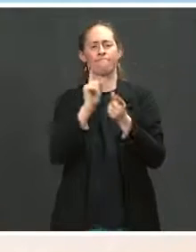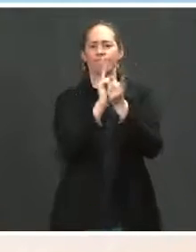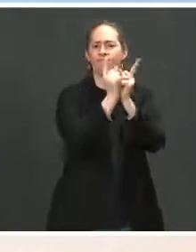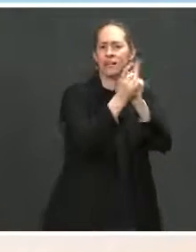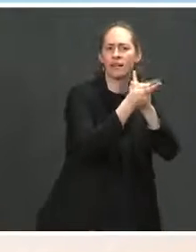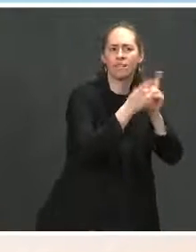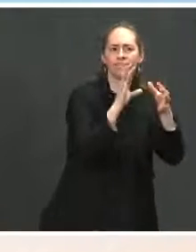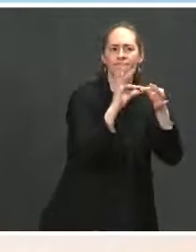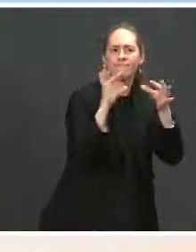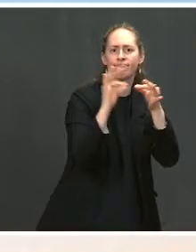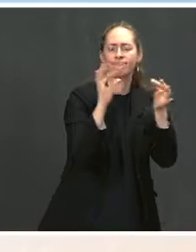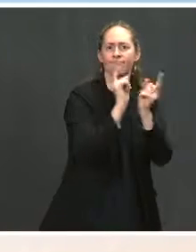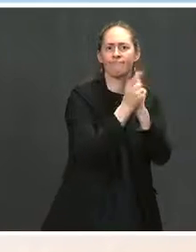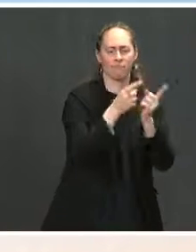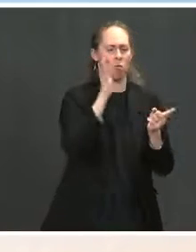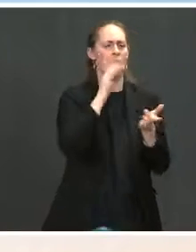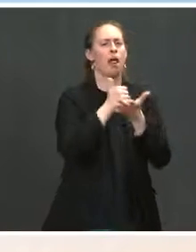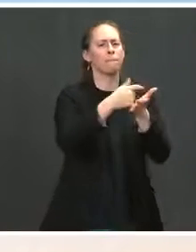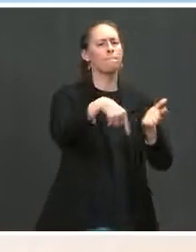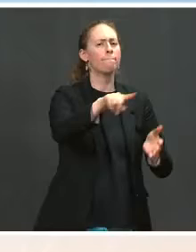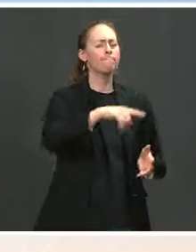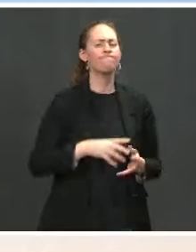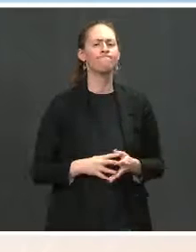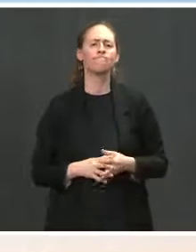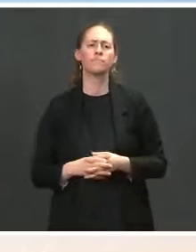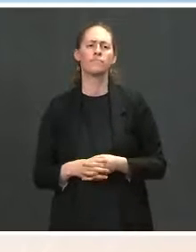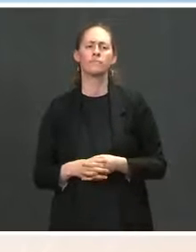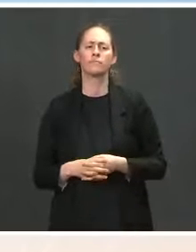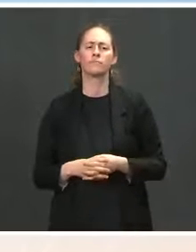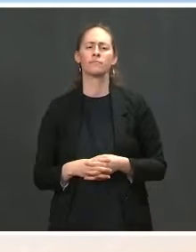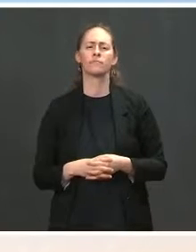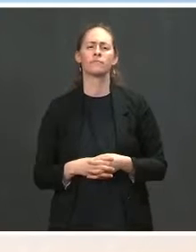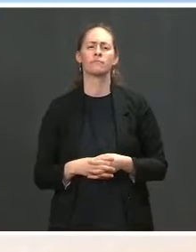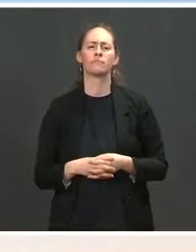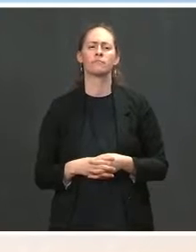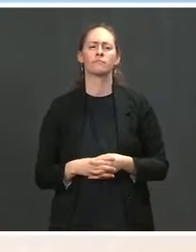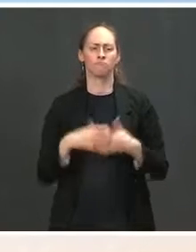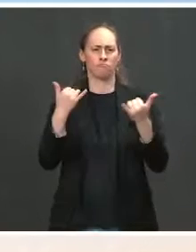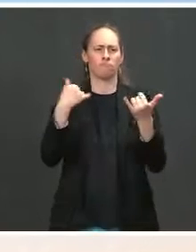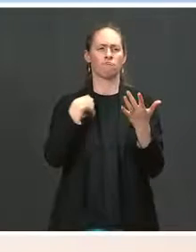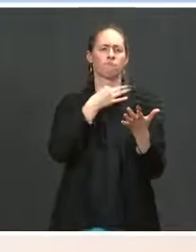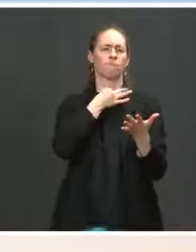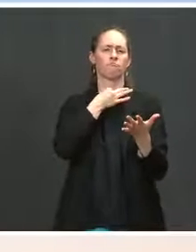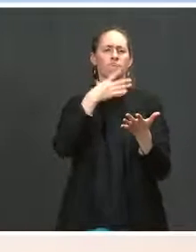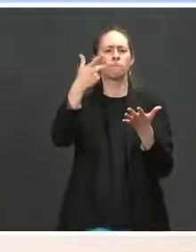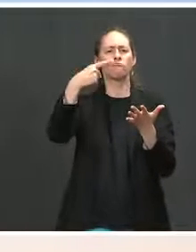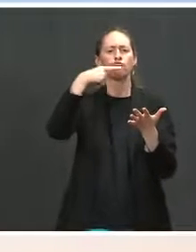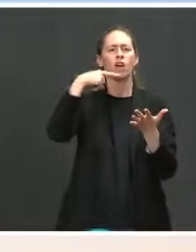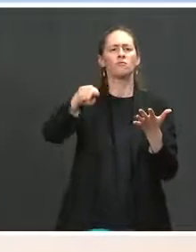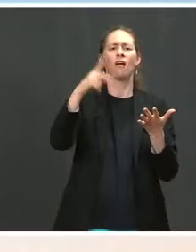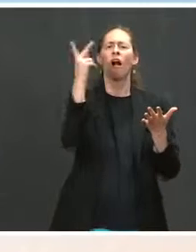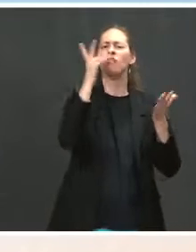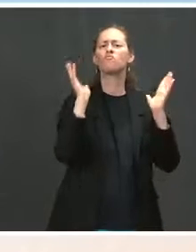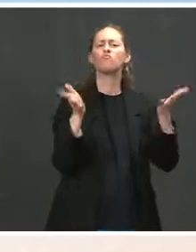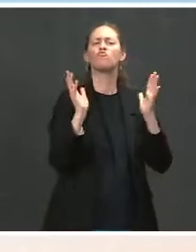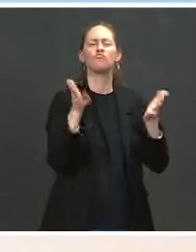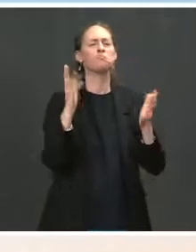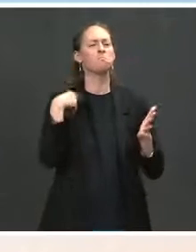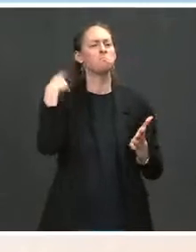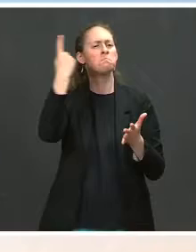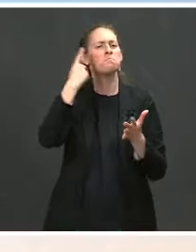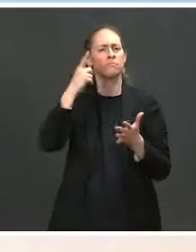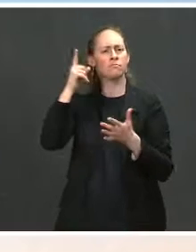ahead. Jen, on the Russia call, you said that the president did not hold back in addressing